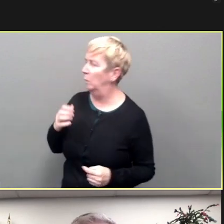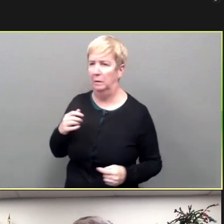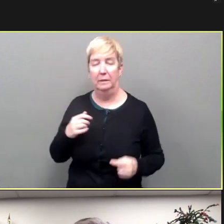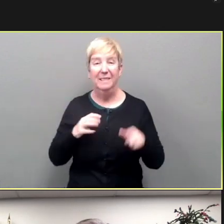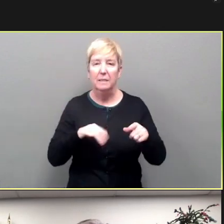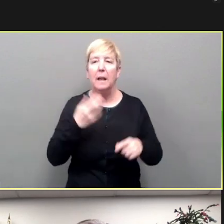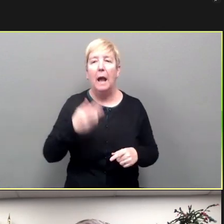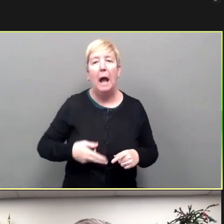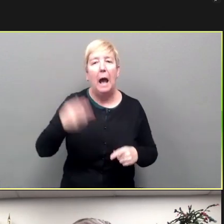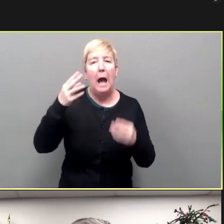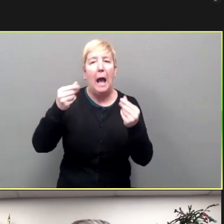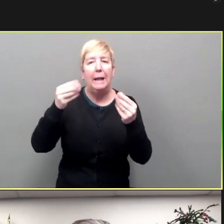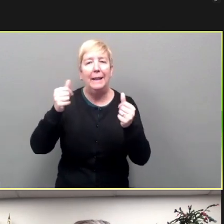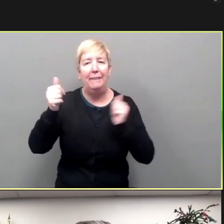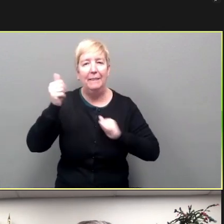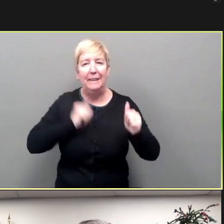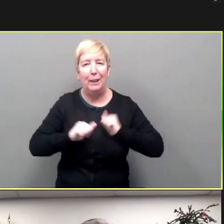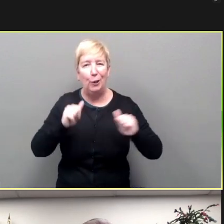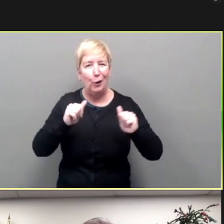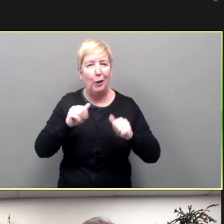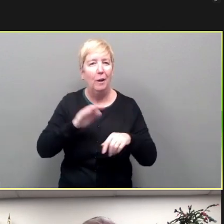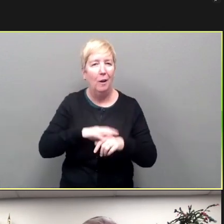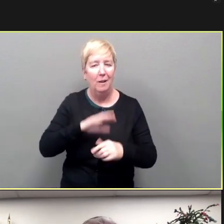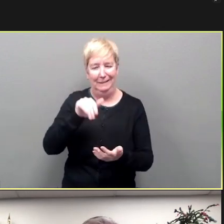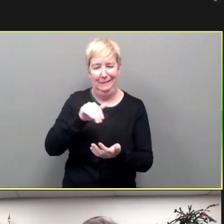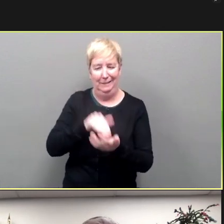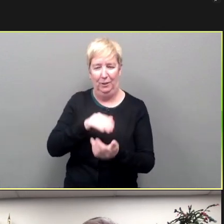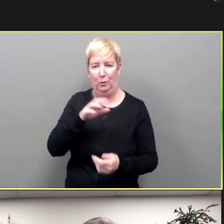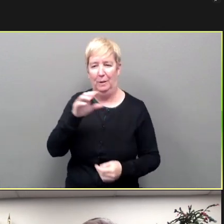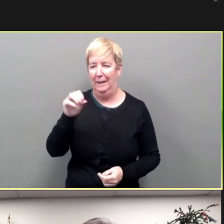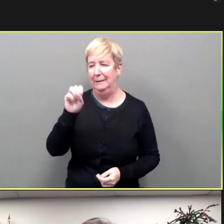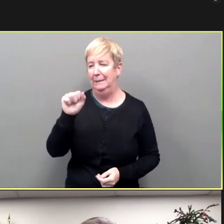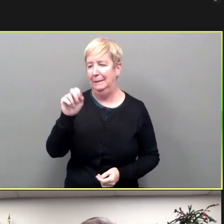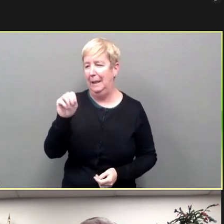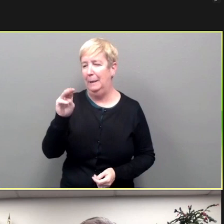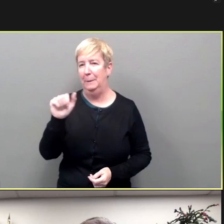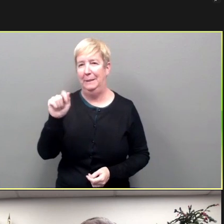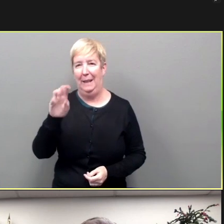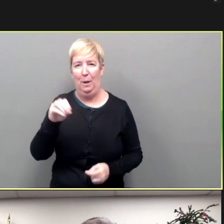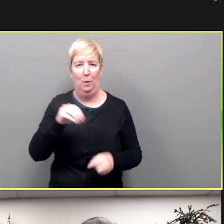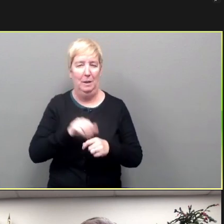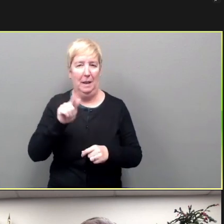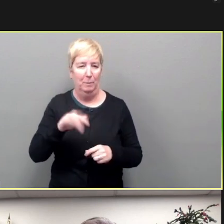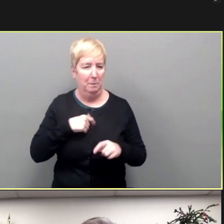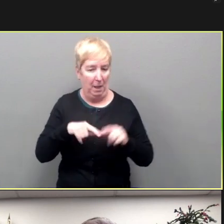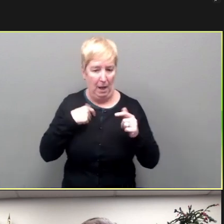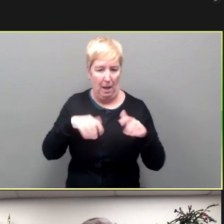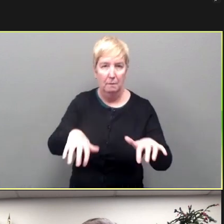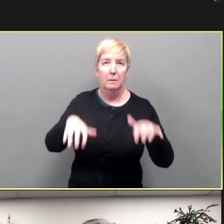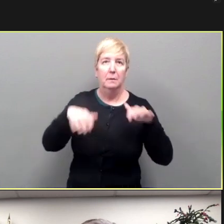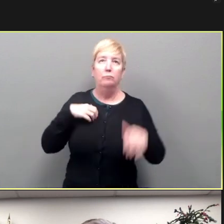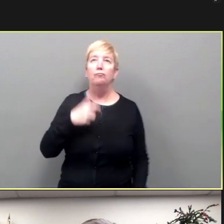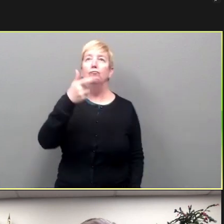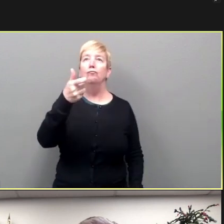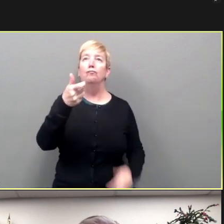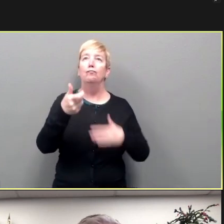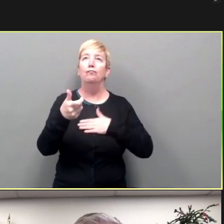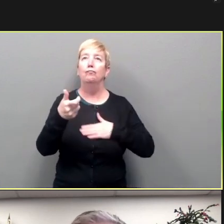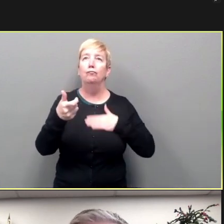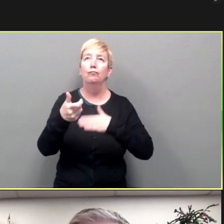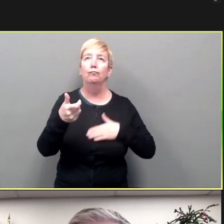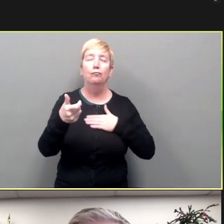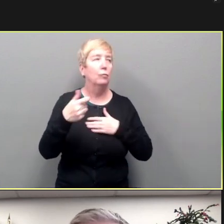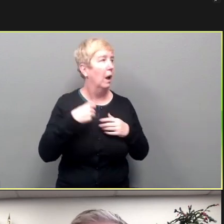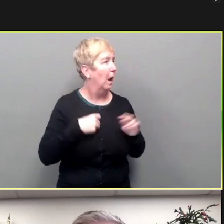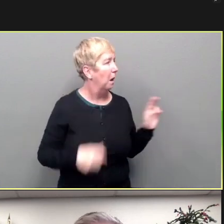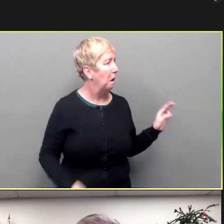on Central near San Mateo in Albuquerque. But I thought I'll definitely do